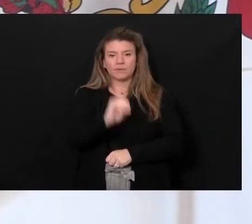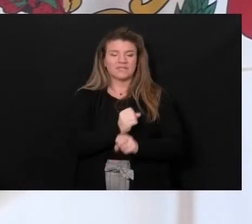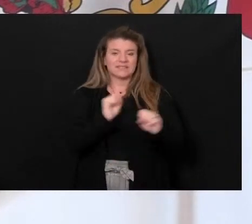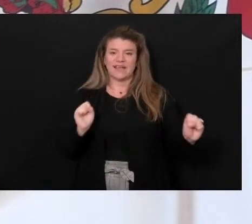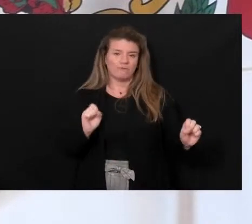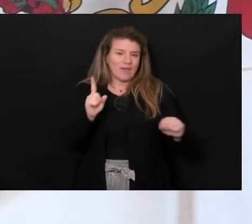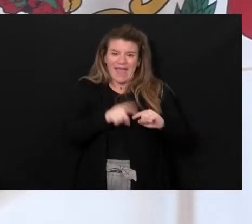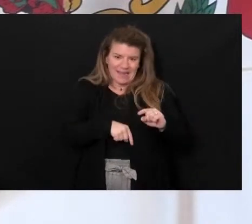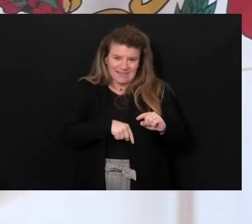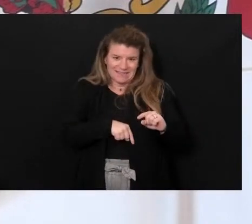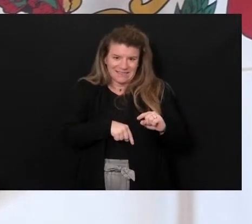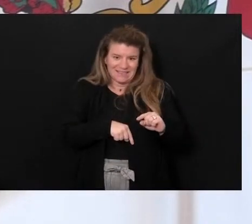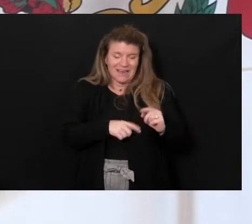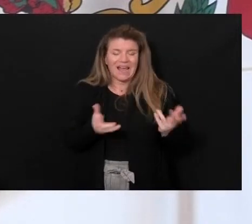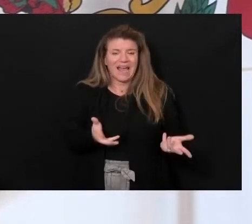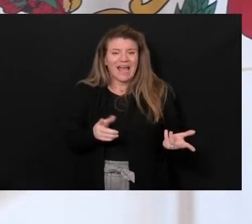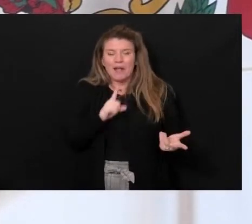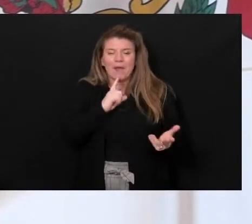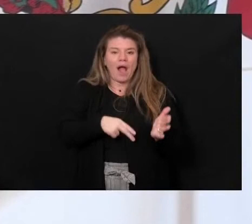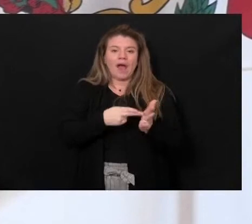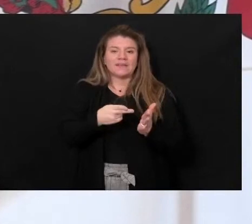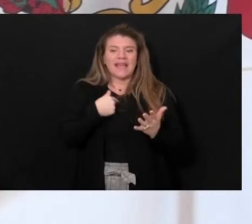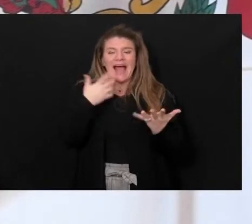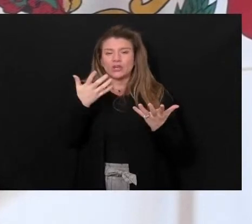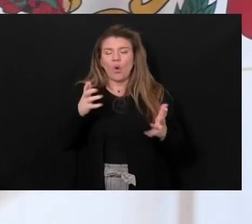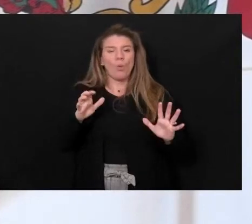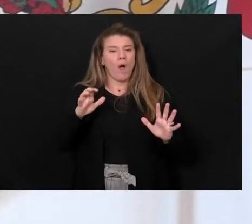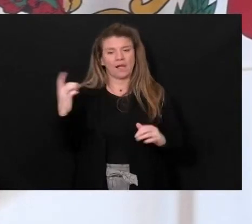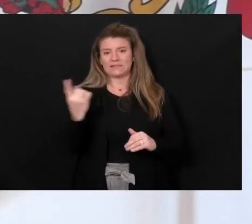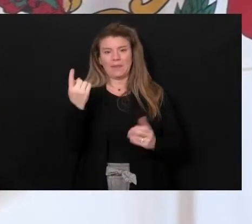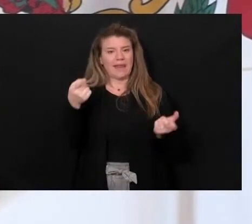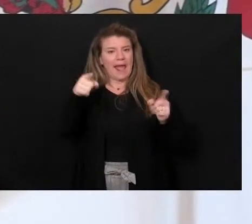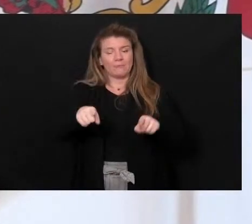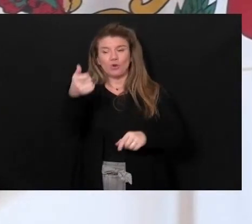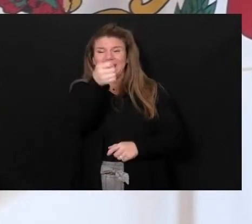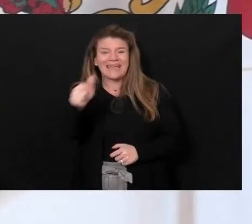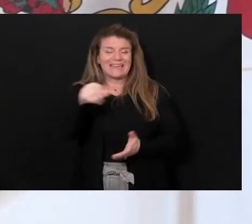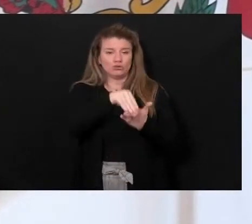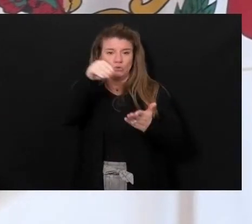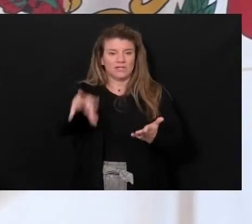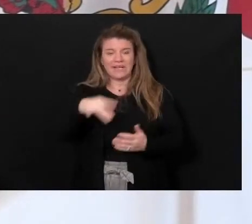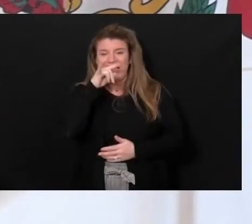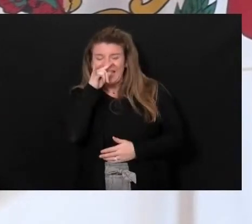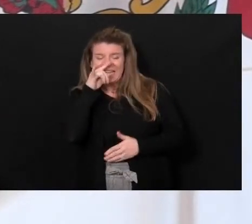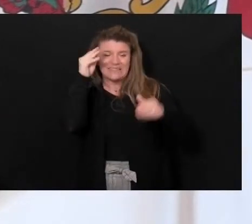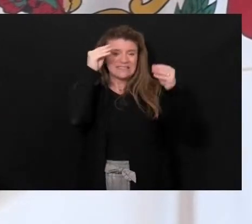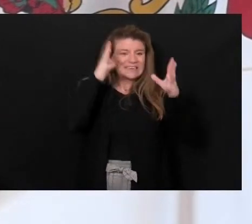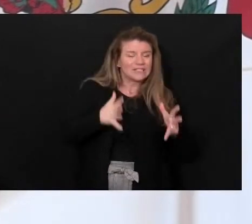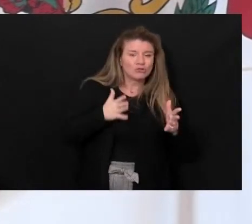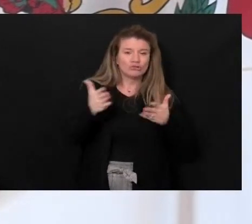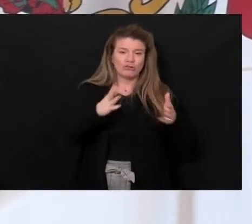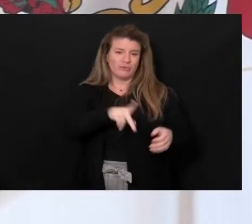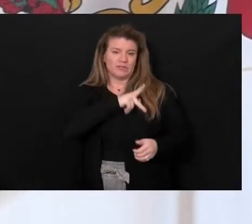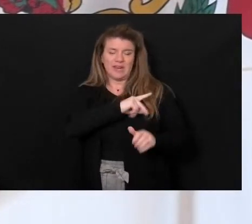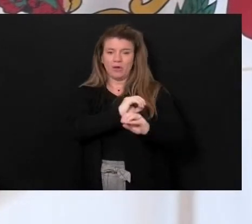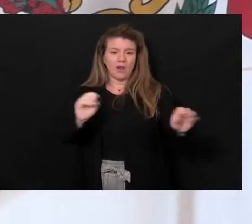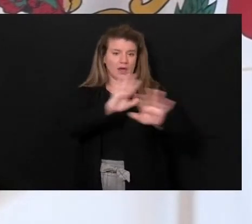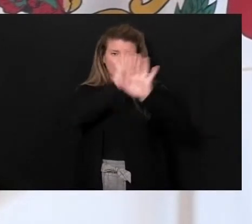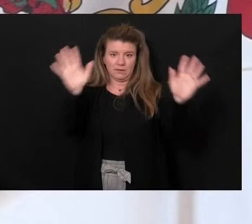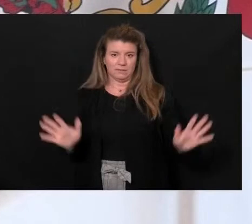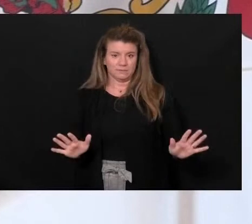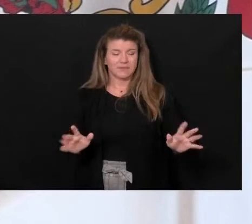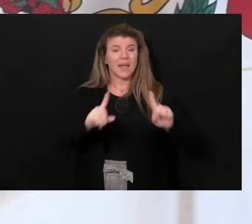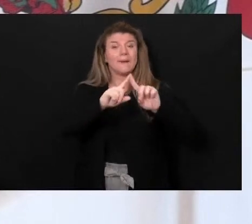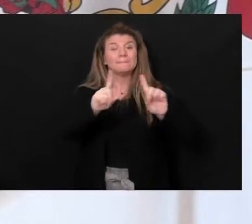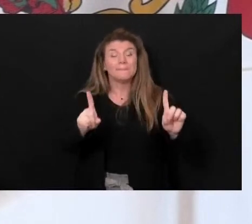God, please don't let something happen to any of our kids or our teachers or our service personnel.